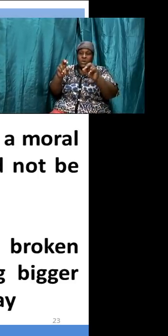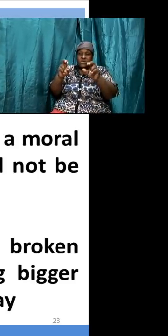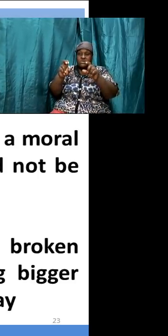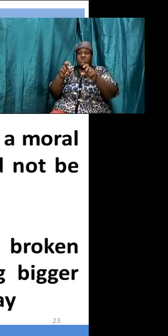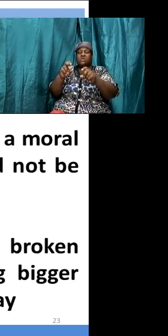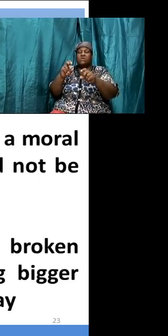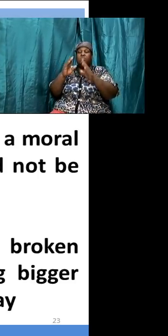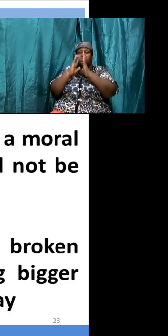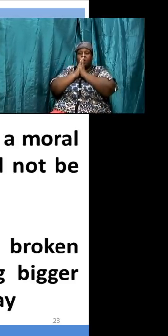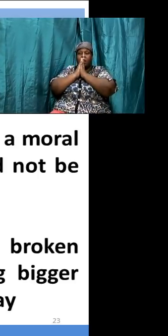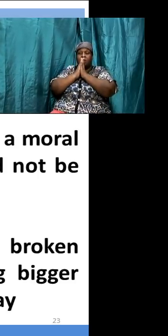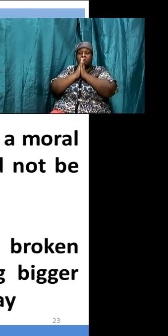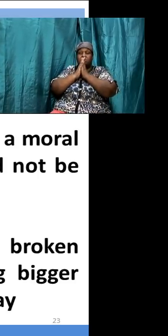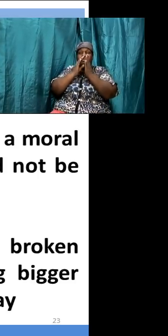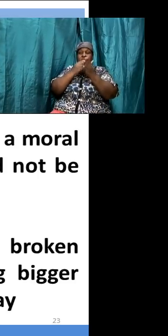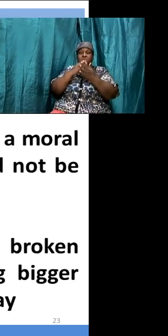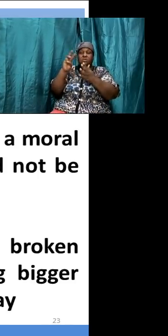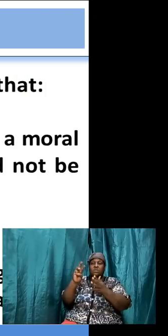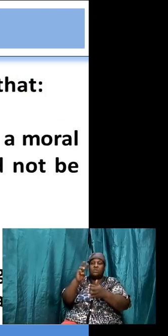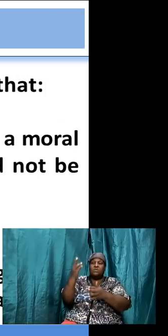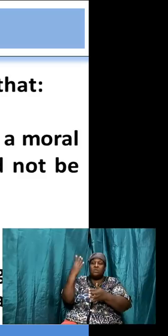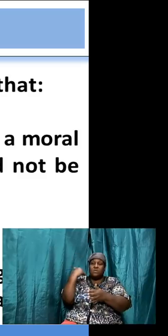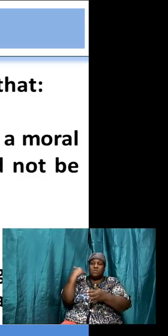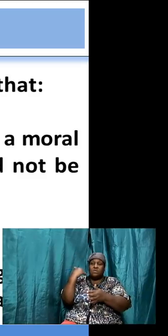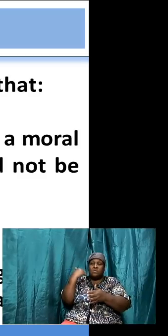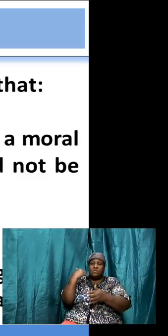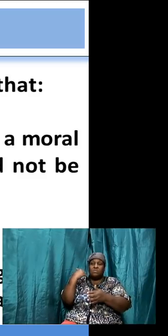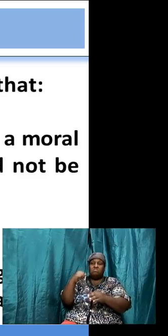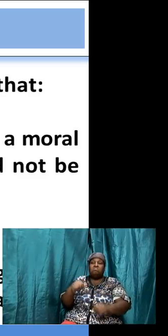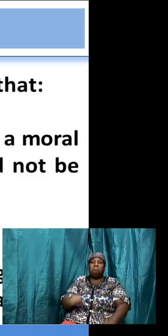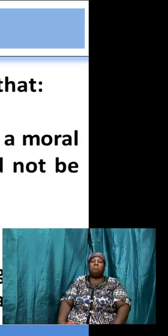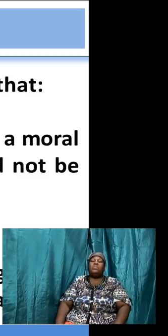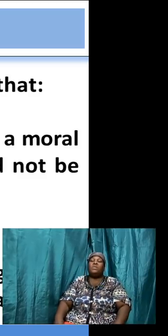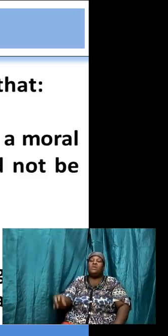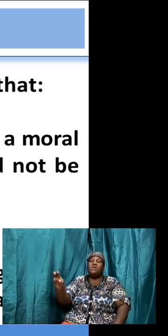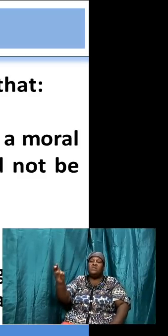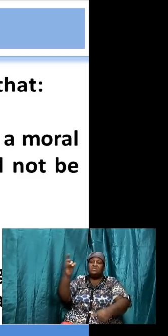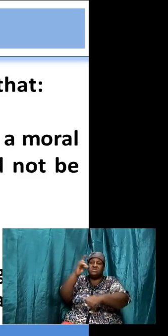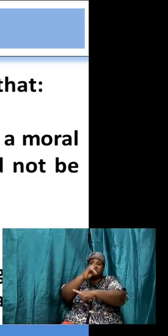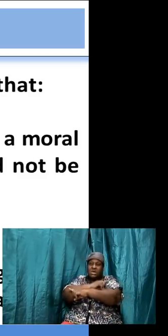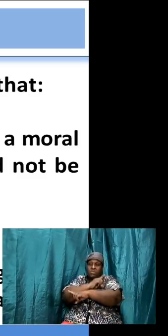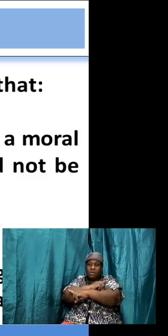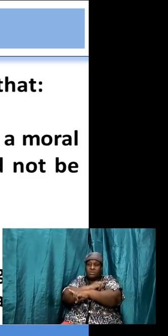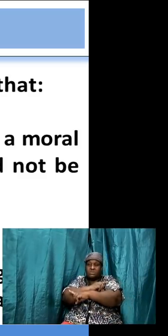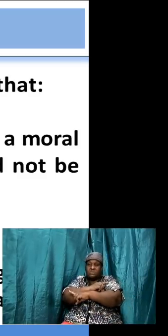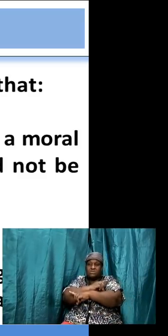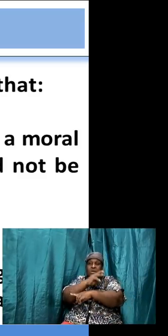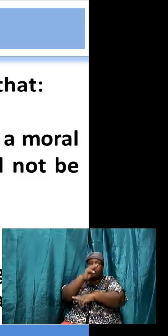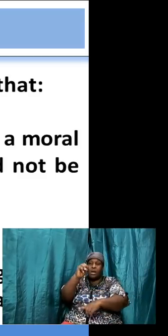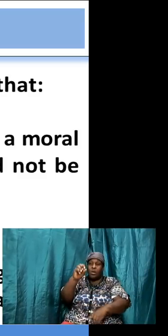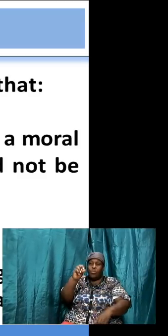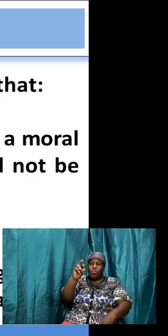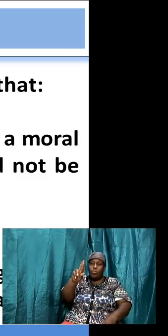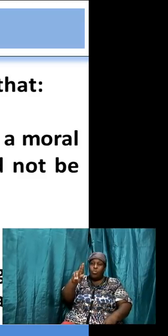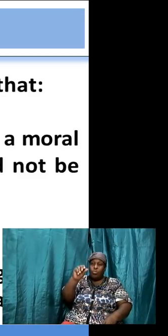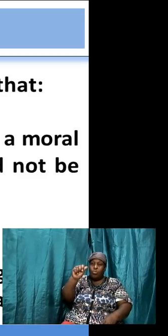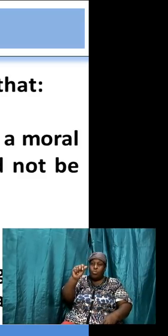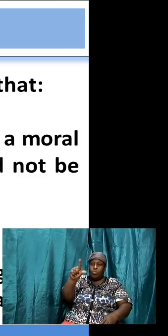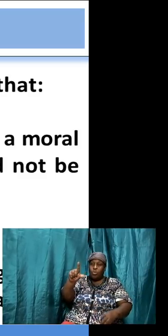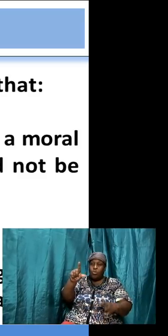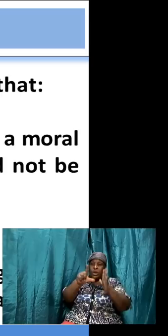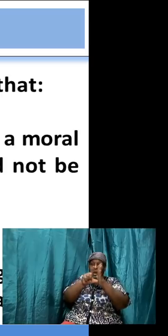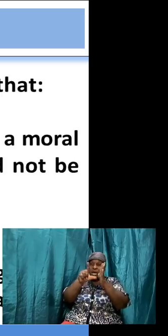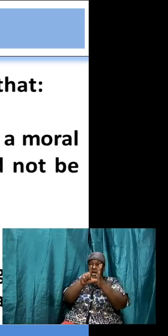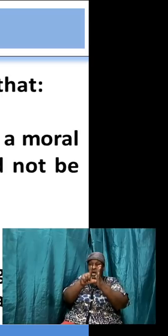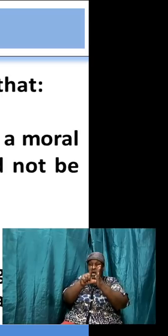is it a moral law or is it a ceremonial law look at all the examples i brought out the disciples ate